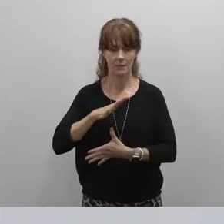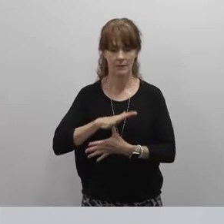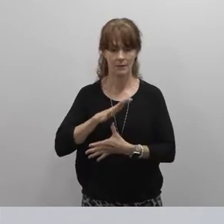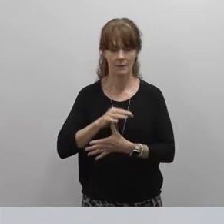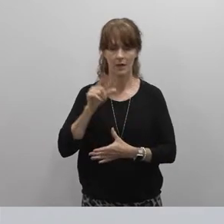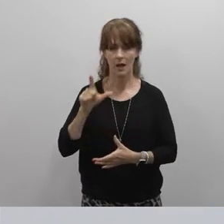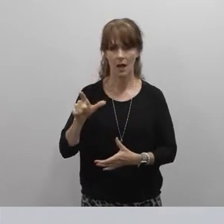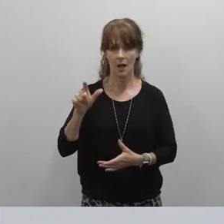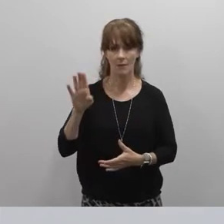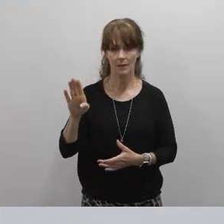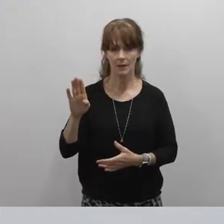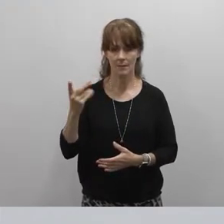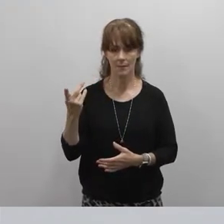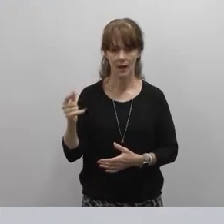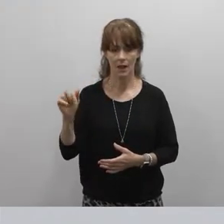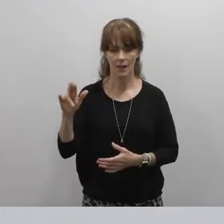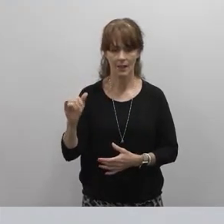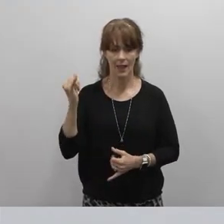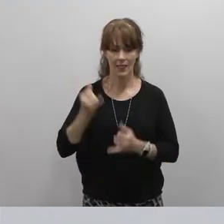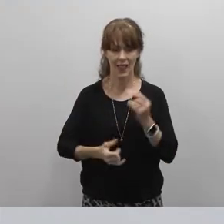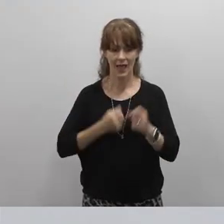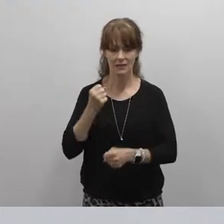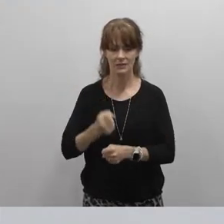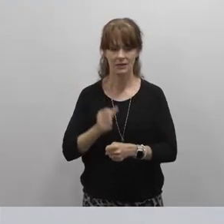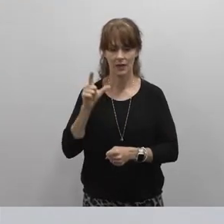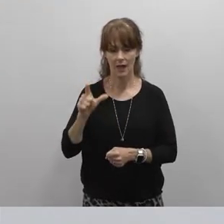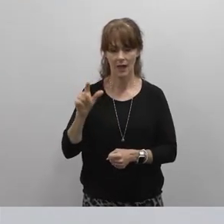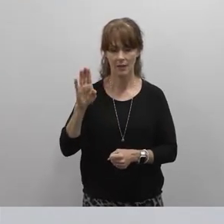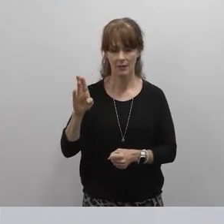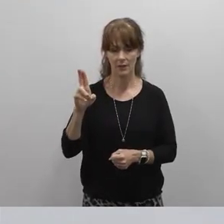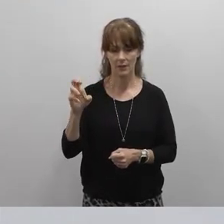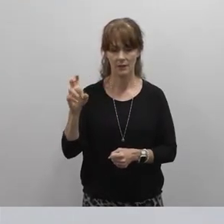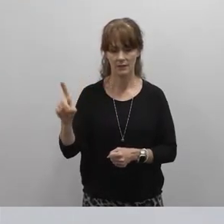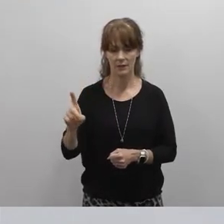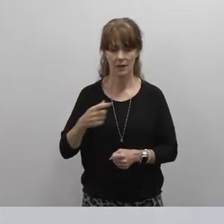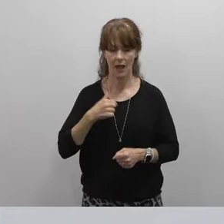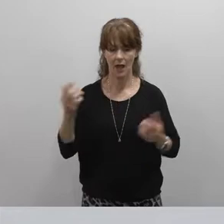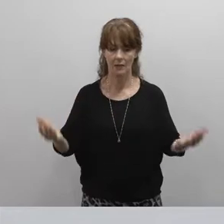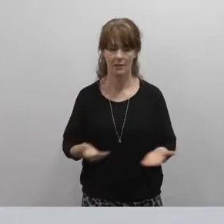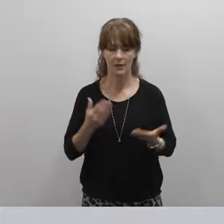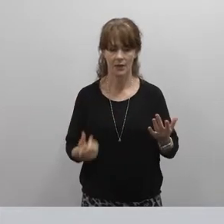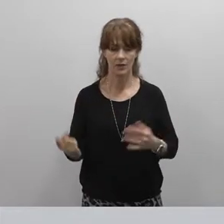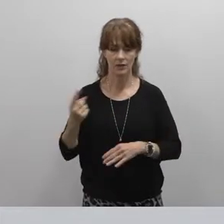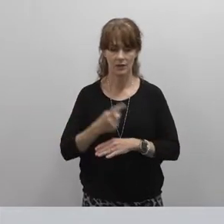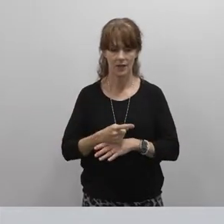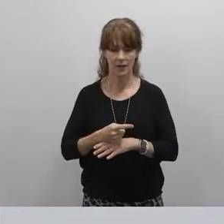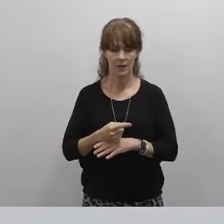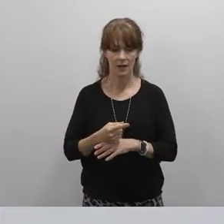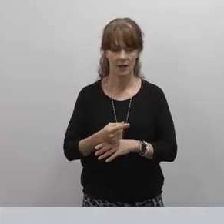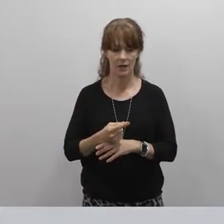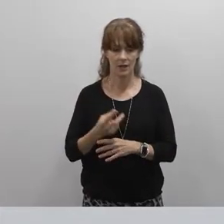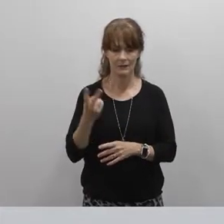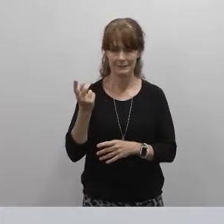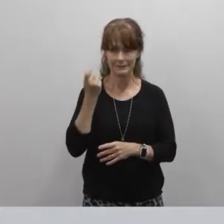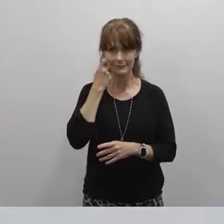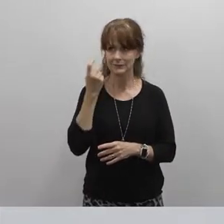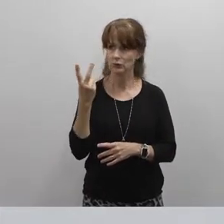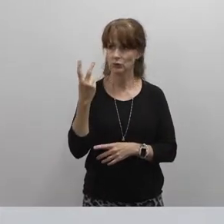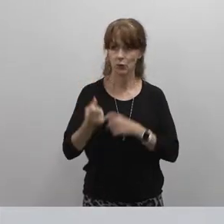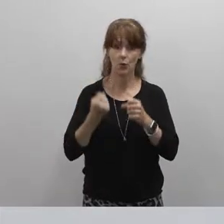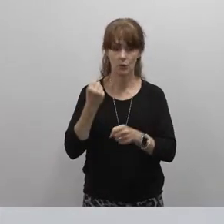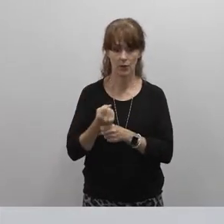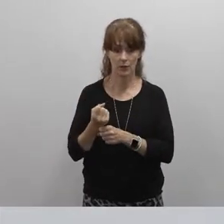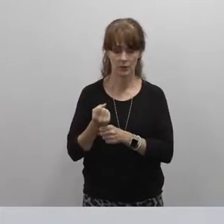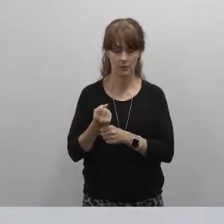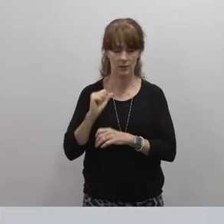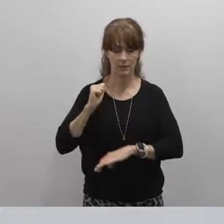Poly, so last year at LBUSD. But I'm here today because over the last 2 years, actually, with the